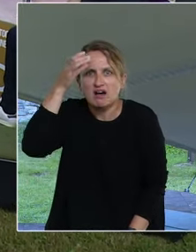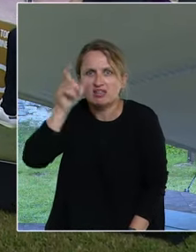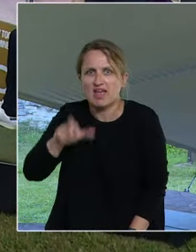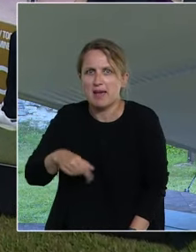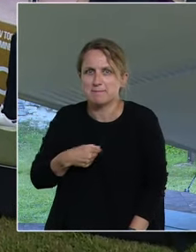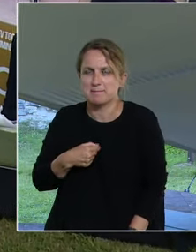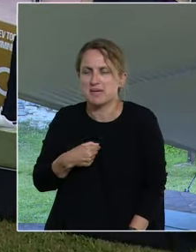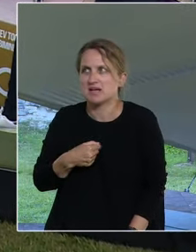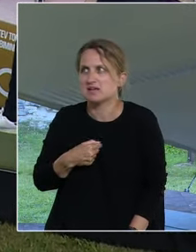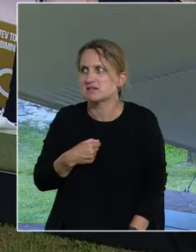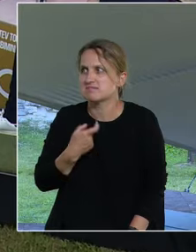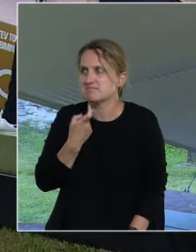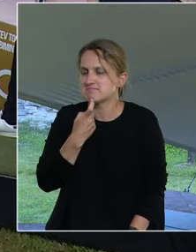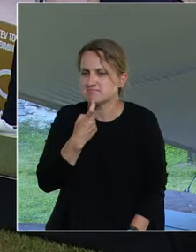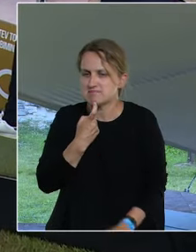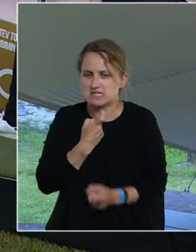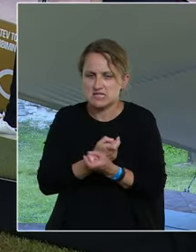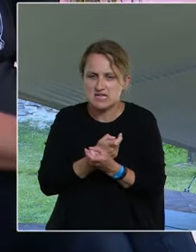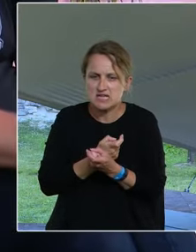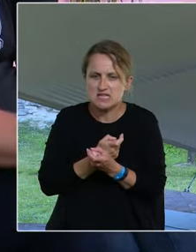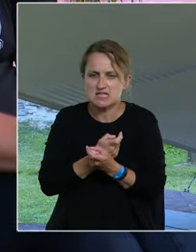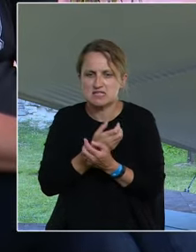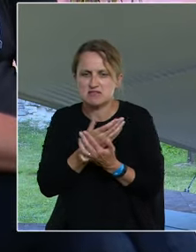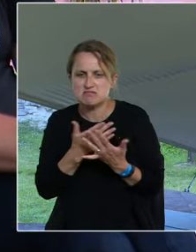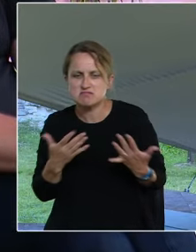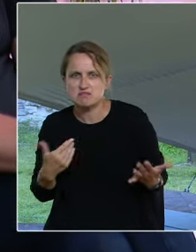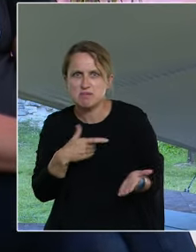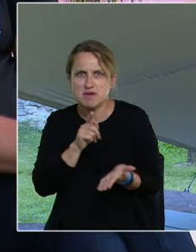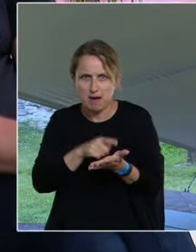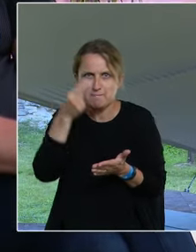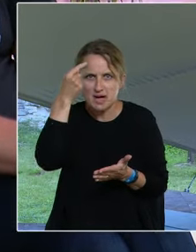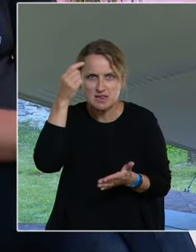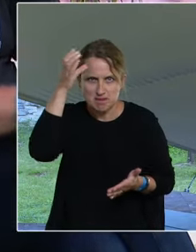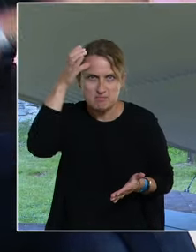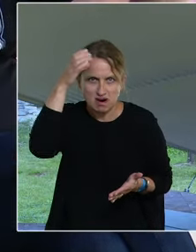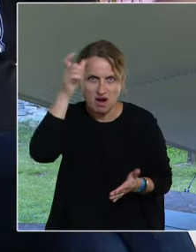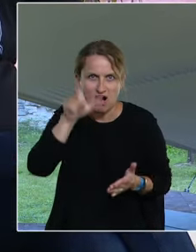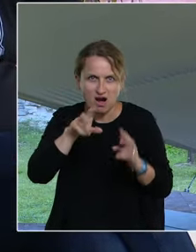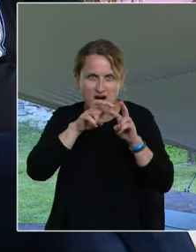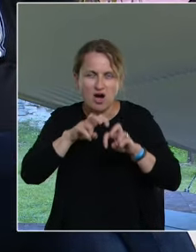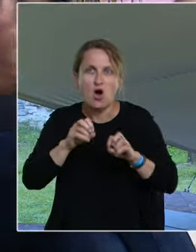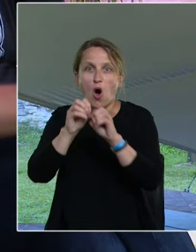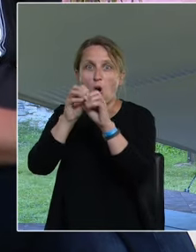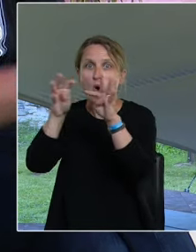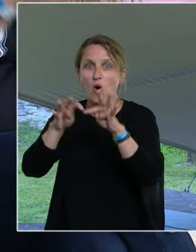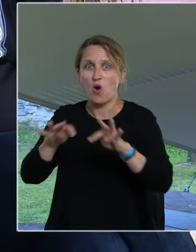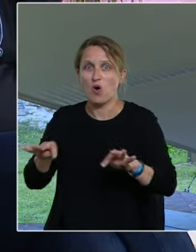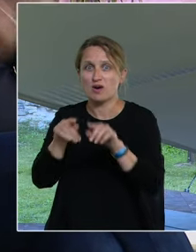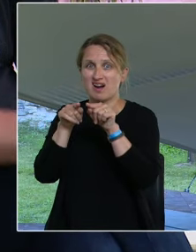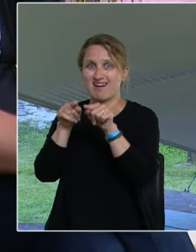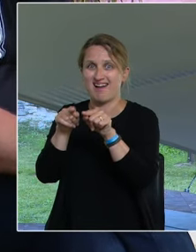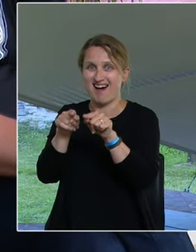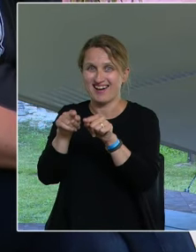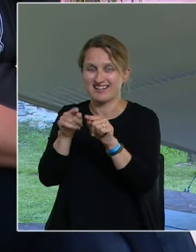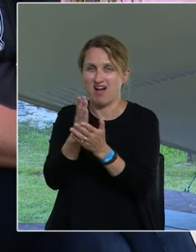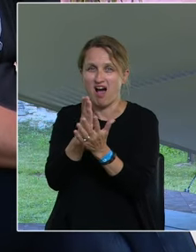Put me back on the ground. To think about risks and see all the trouble. So So in the online sphere in general, as we all know,